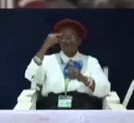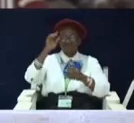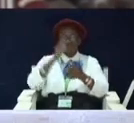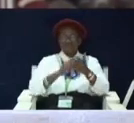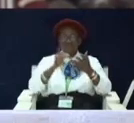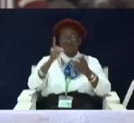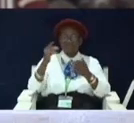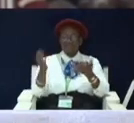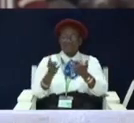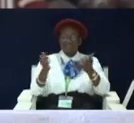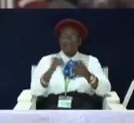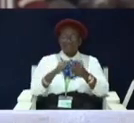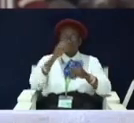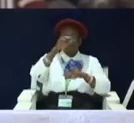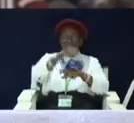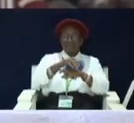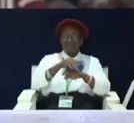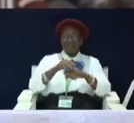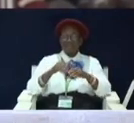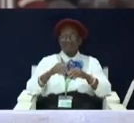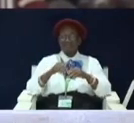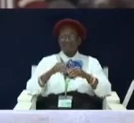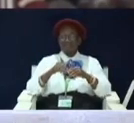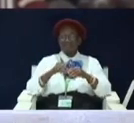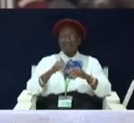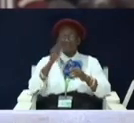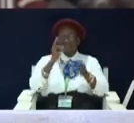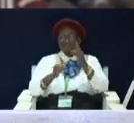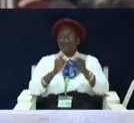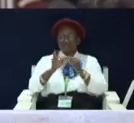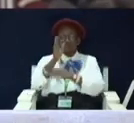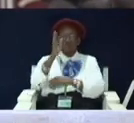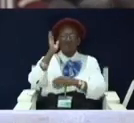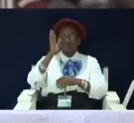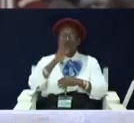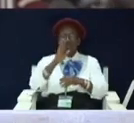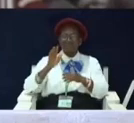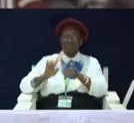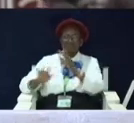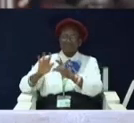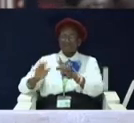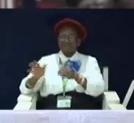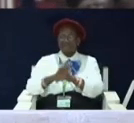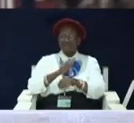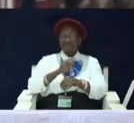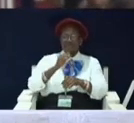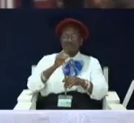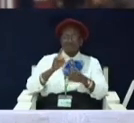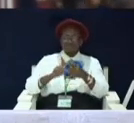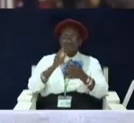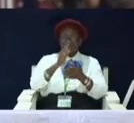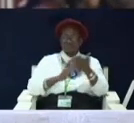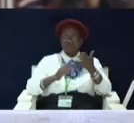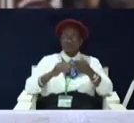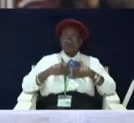ni ilale yi. If God is going to be merciful to somebody, may you be that one.